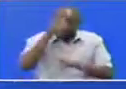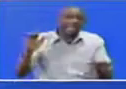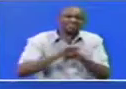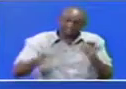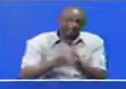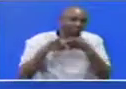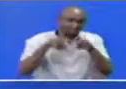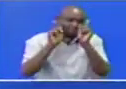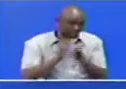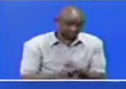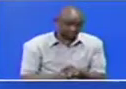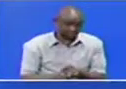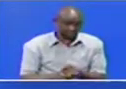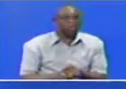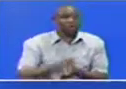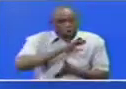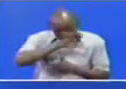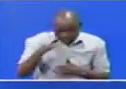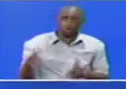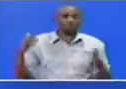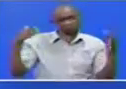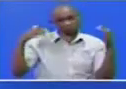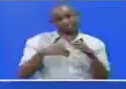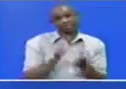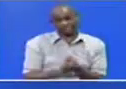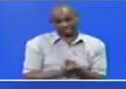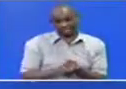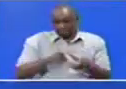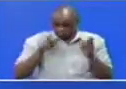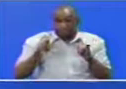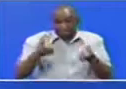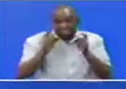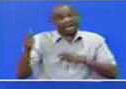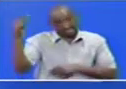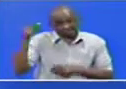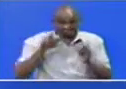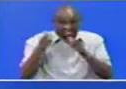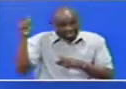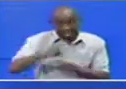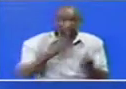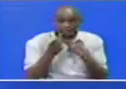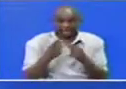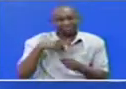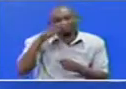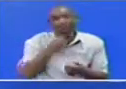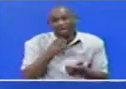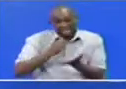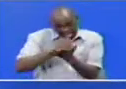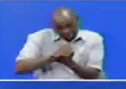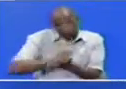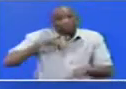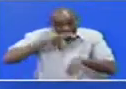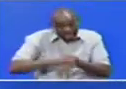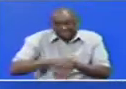everything. The whole press conference was to just water down the endorsement that I